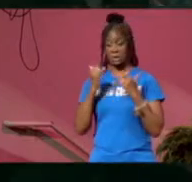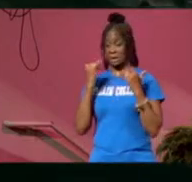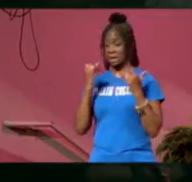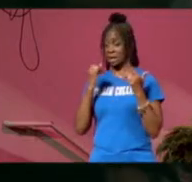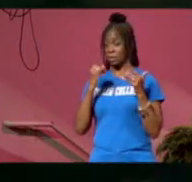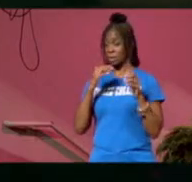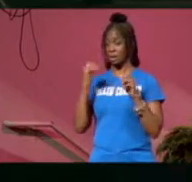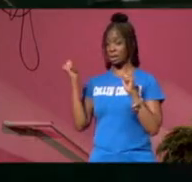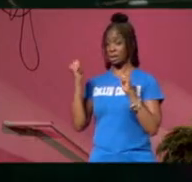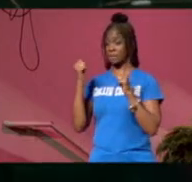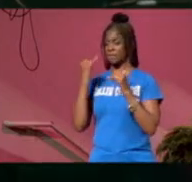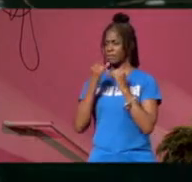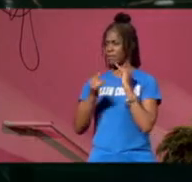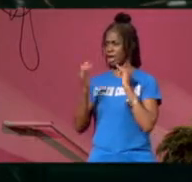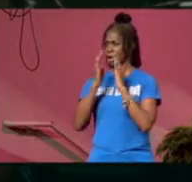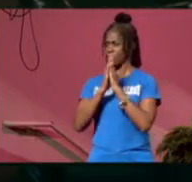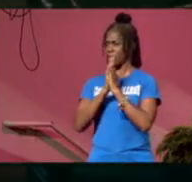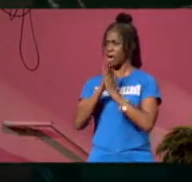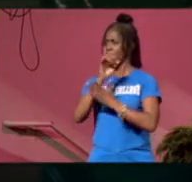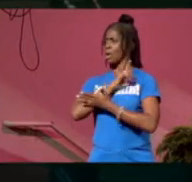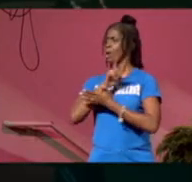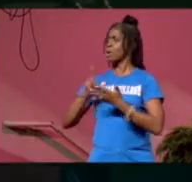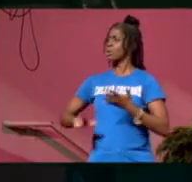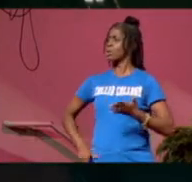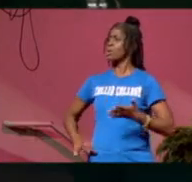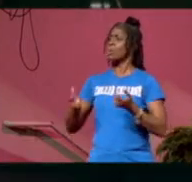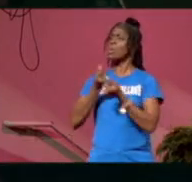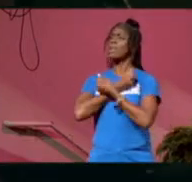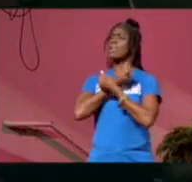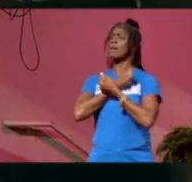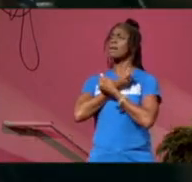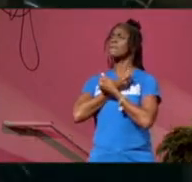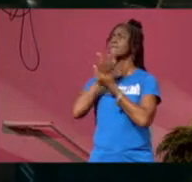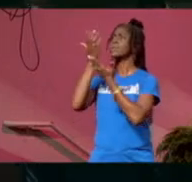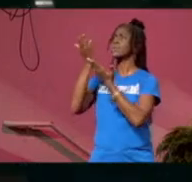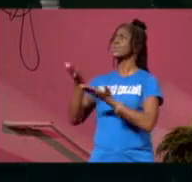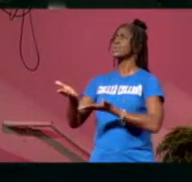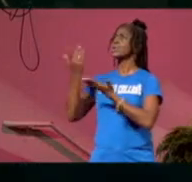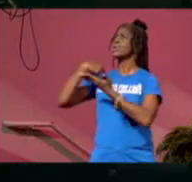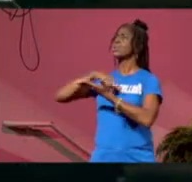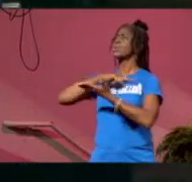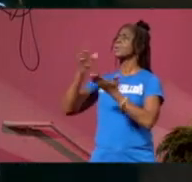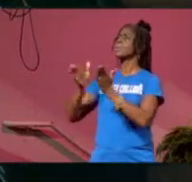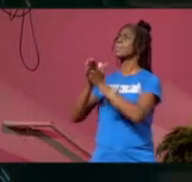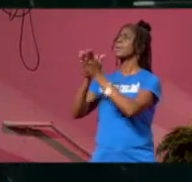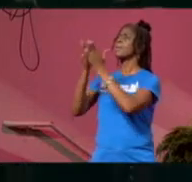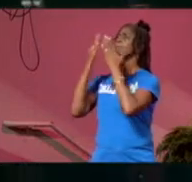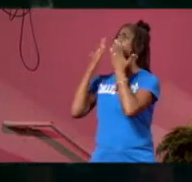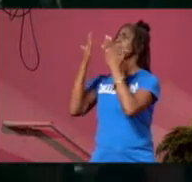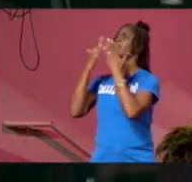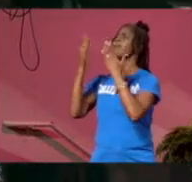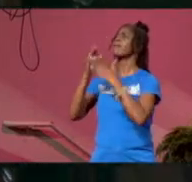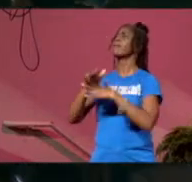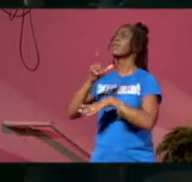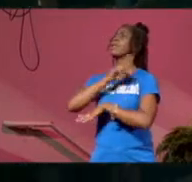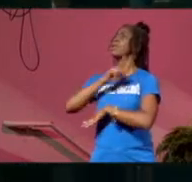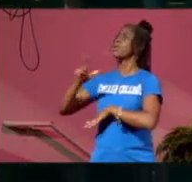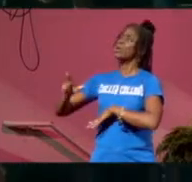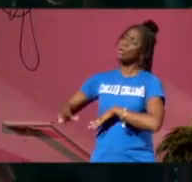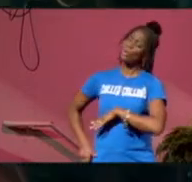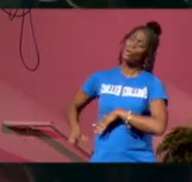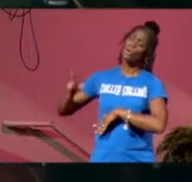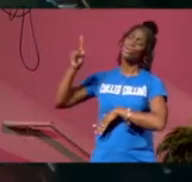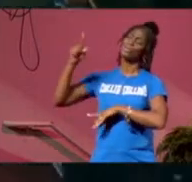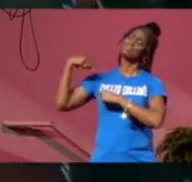Lord, we love you and we thank you. Lord, we give you thanks and praise because, Lord, you have been good